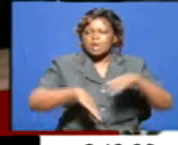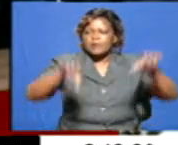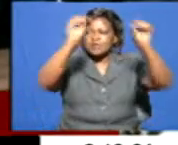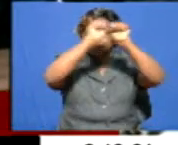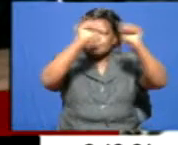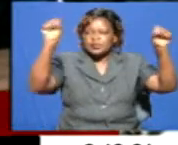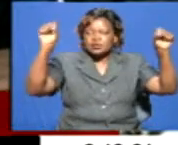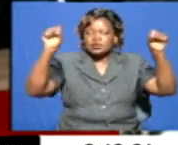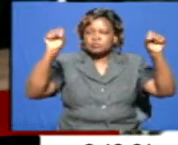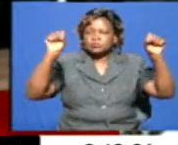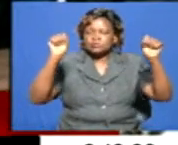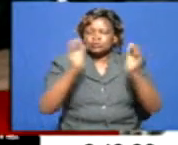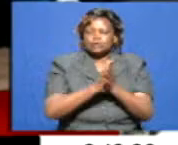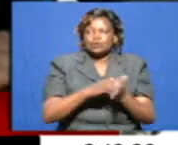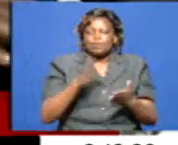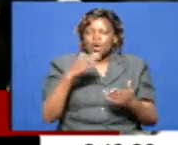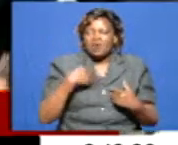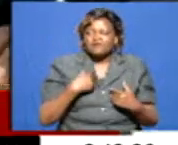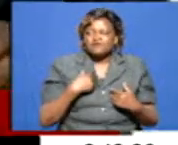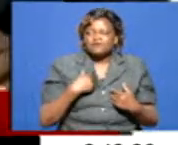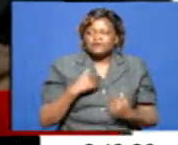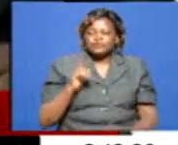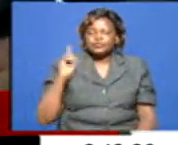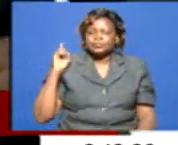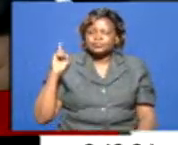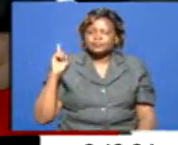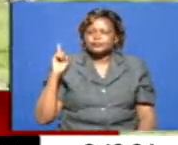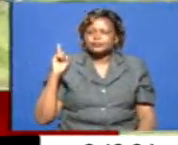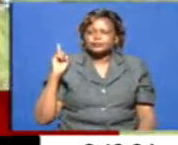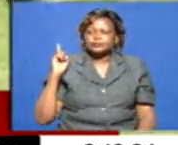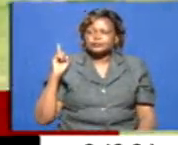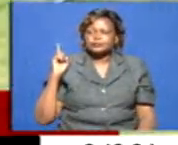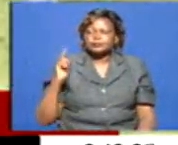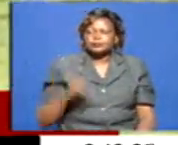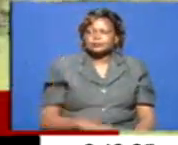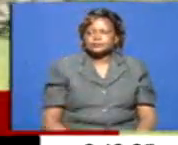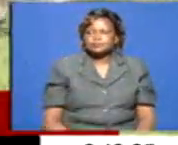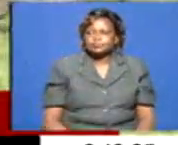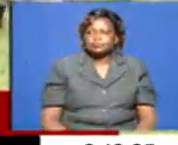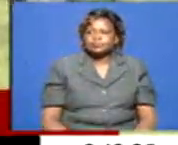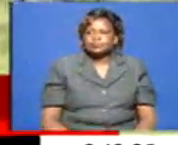More of these and other stories in our county news roundup.